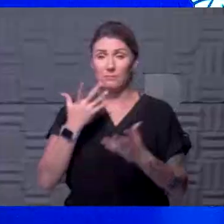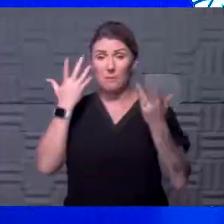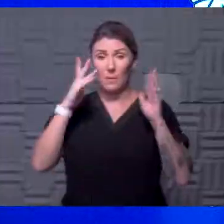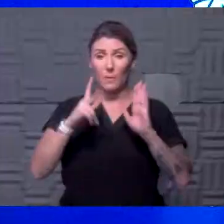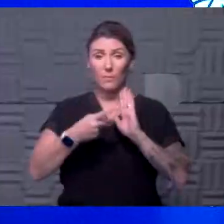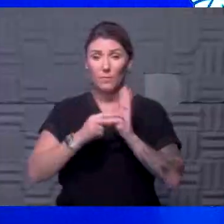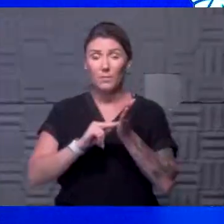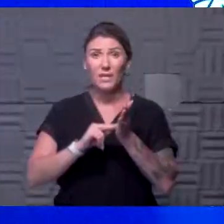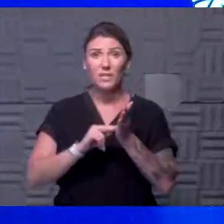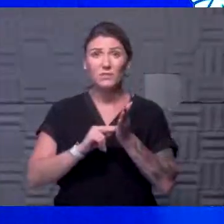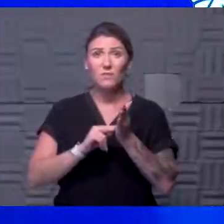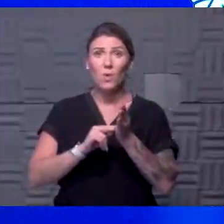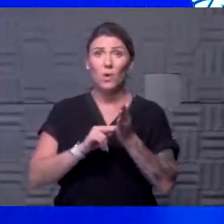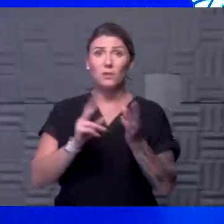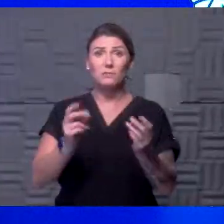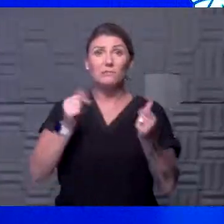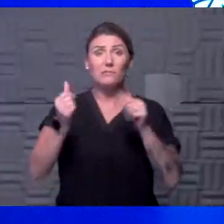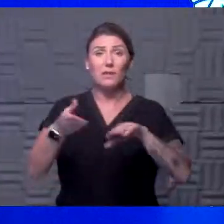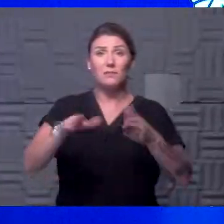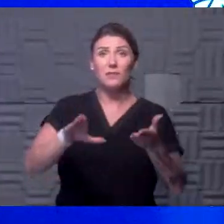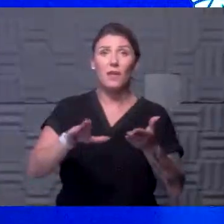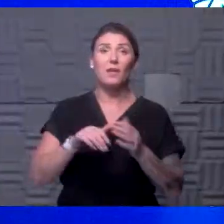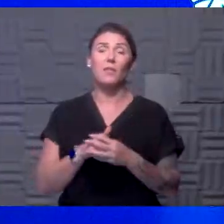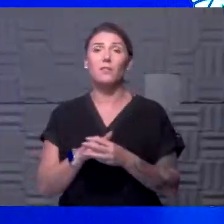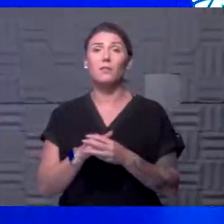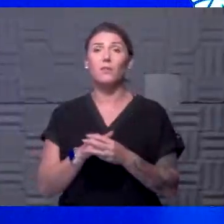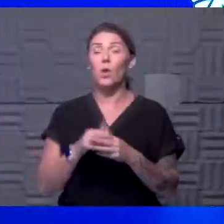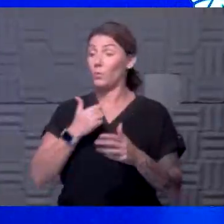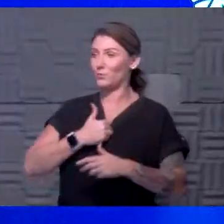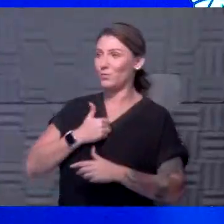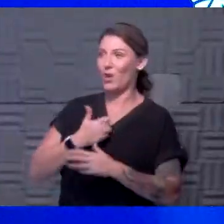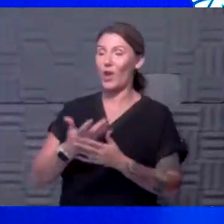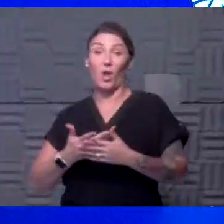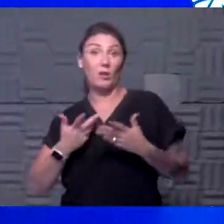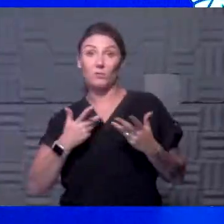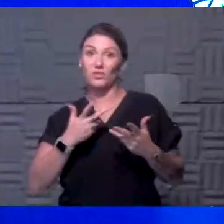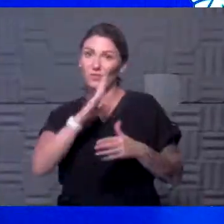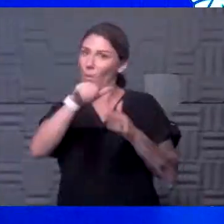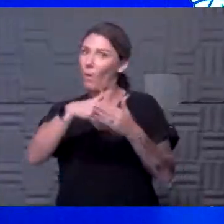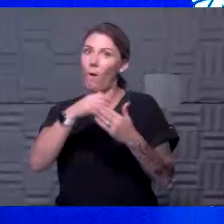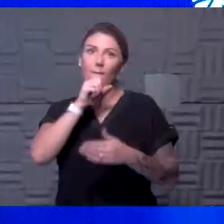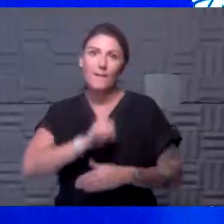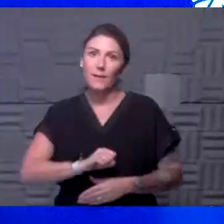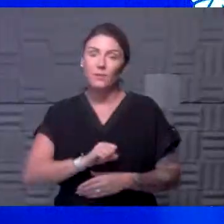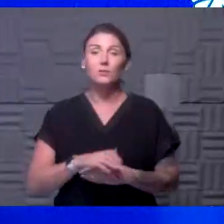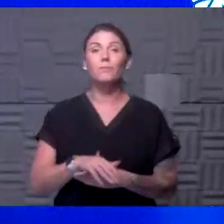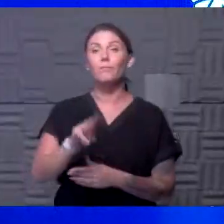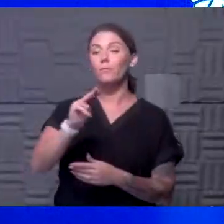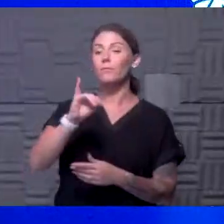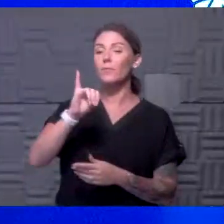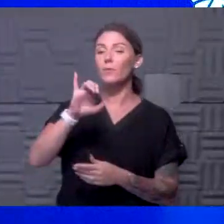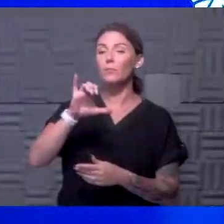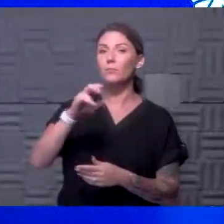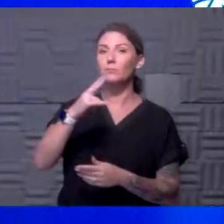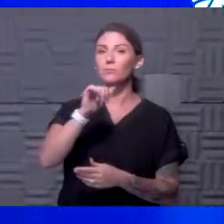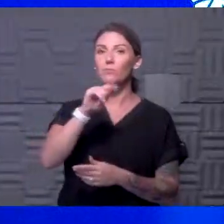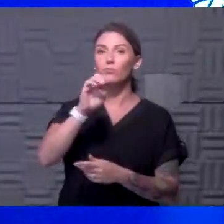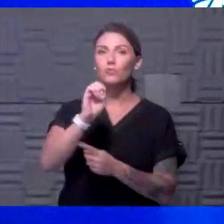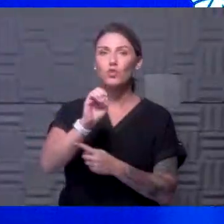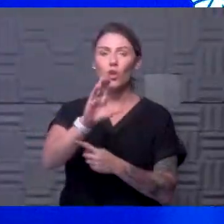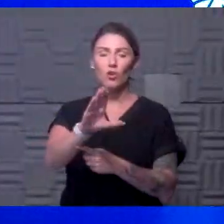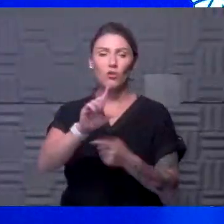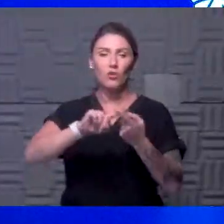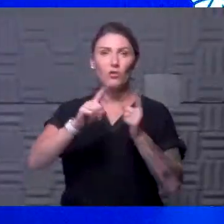risk for sudden death or not, and that's part of what we don't know. So Michelle had it. Oh, sorry. Ages. No, I was going to say all ages. Yep. All right. Michelle's has a friend whose daughter